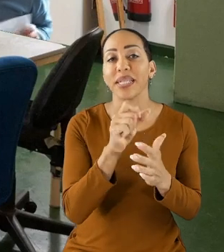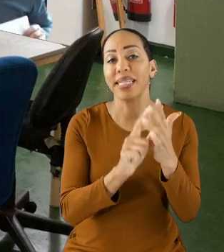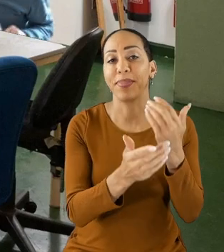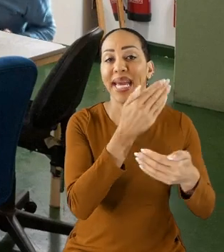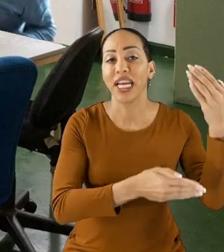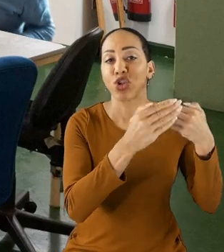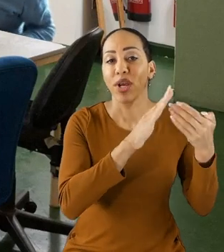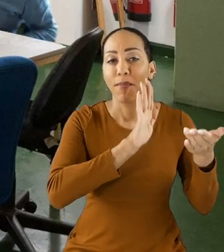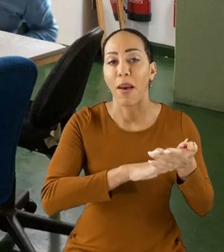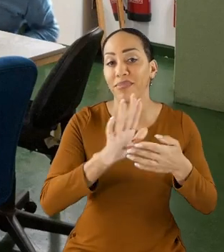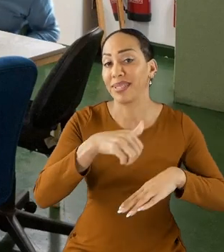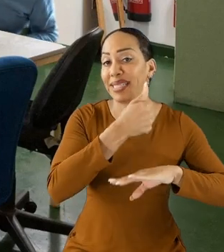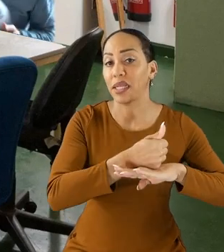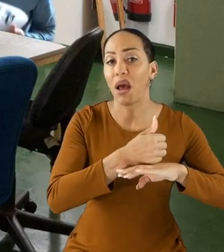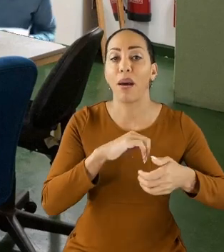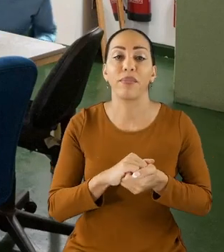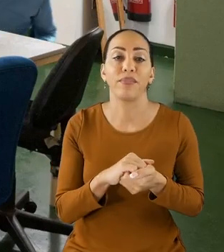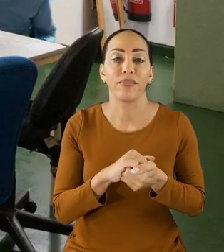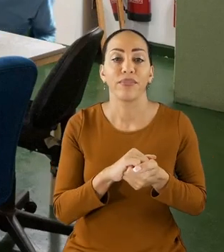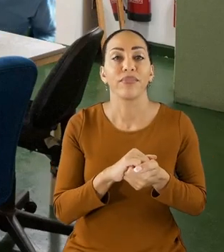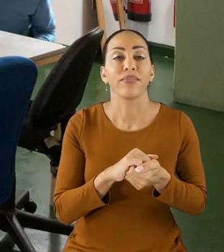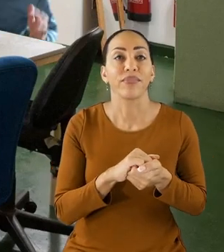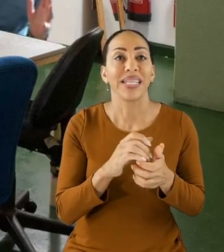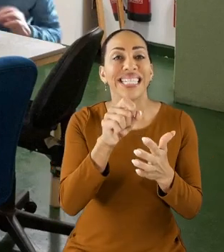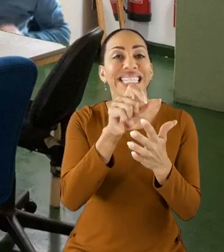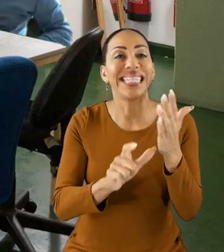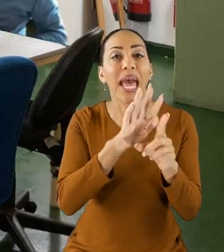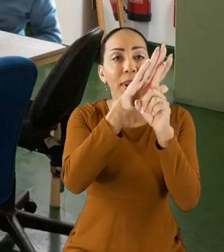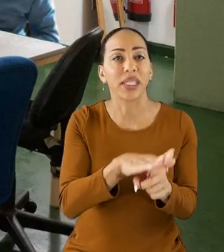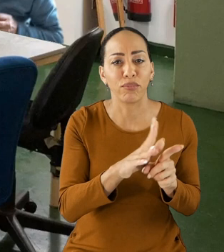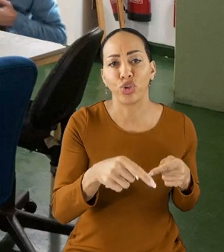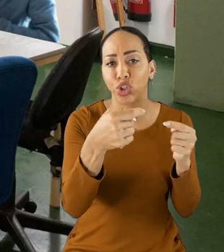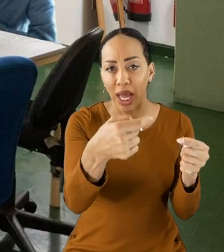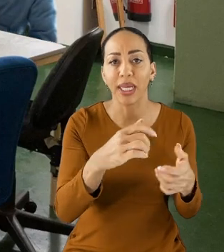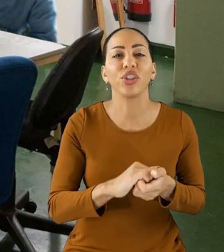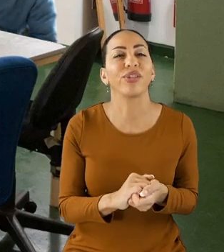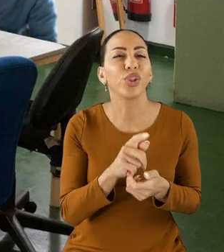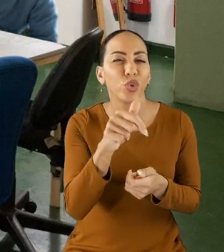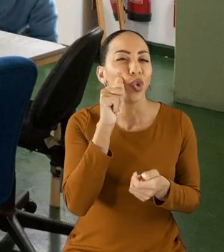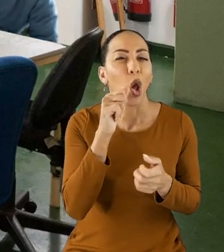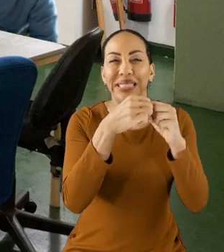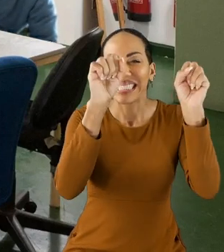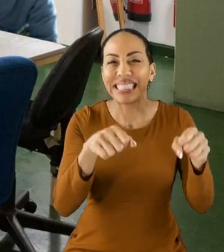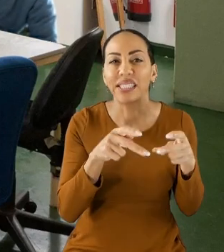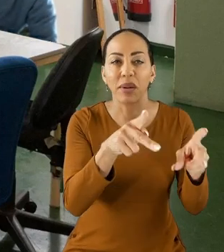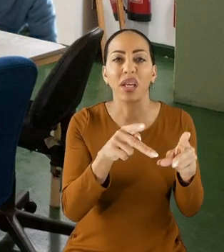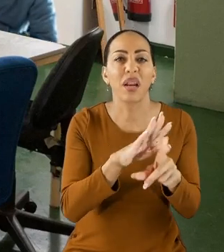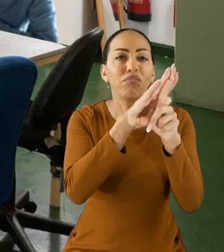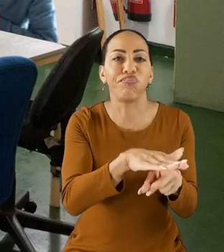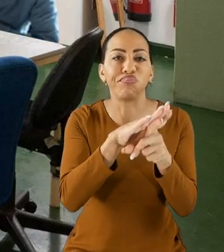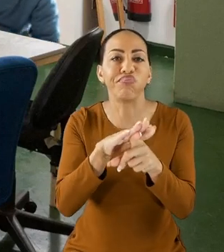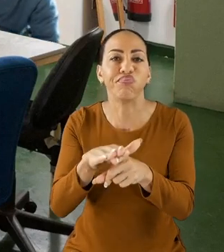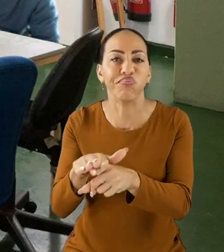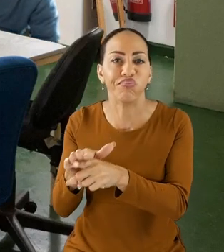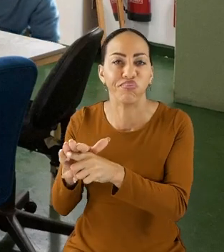Thanks, Paul. Right. So Disability History Month, when we set it up, the aim was to challenge disabledism, which is